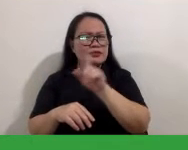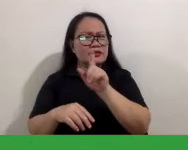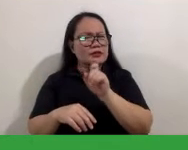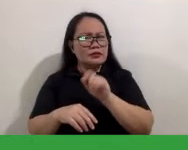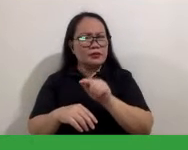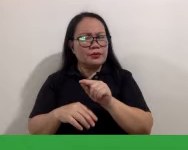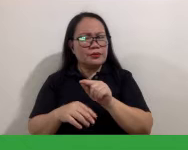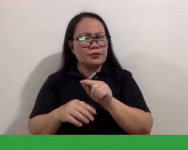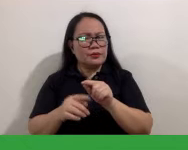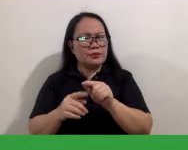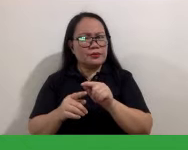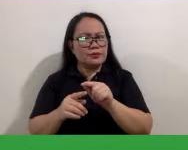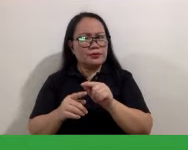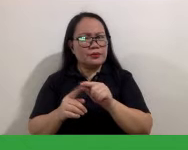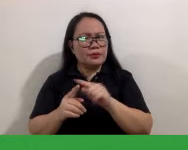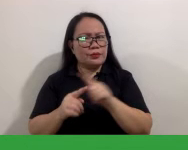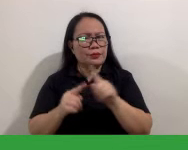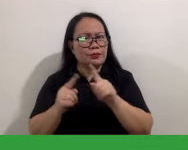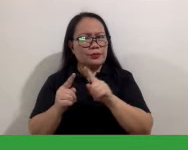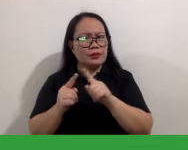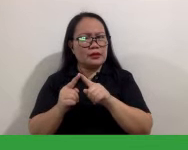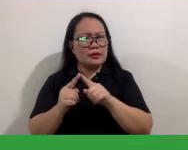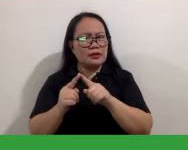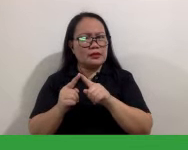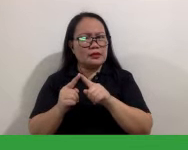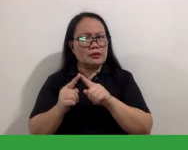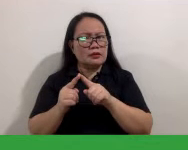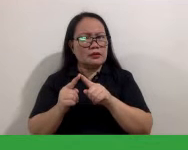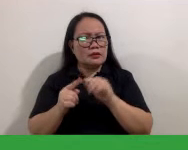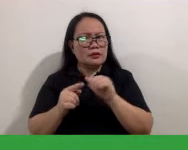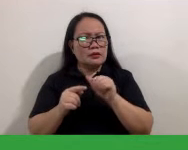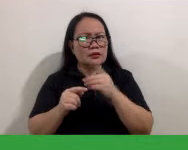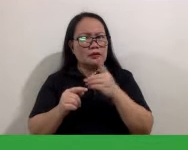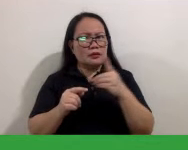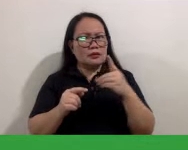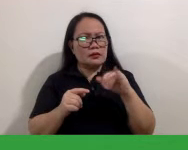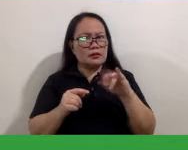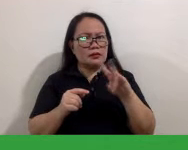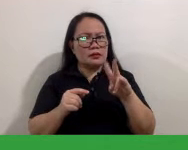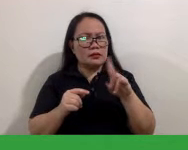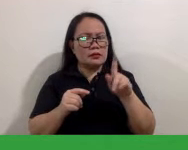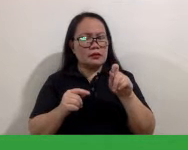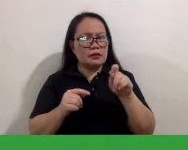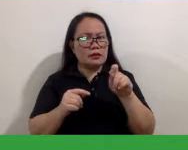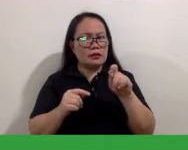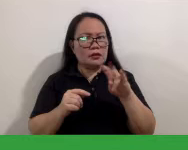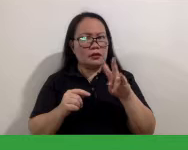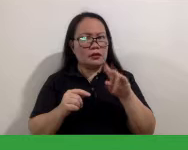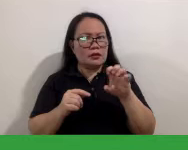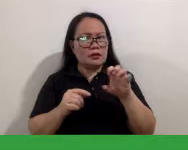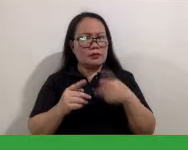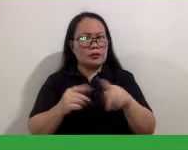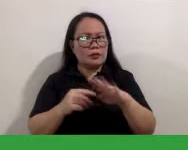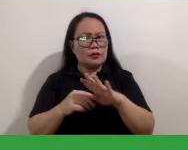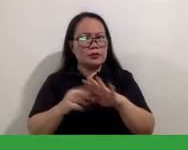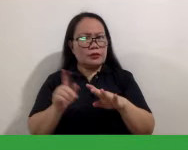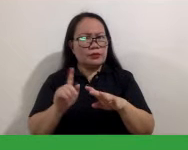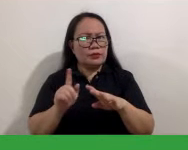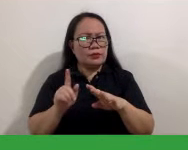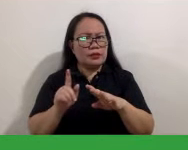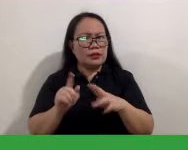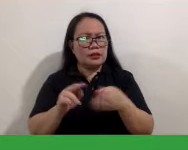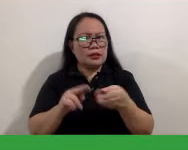dito, kailan tayo nagkakaroon ng additive identity property? So, dapat take note, ano dapat